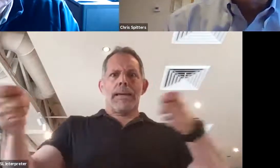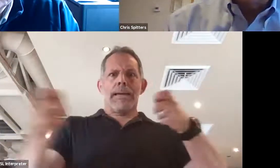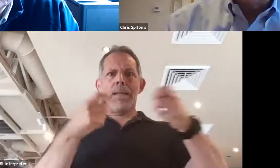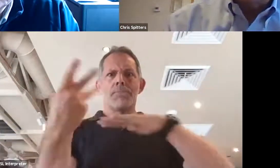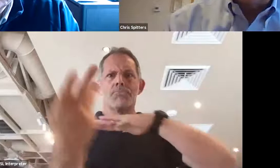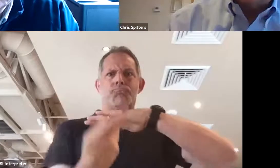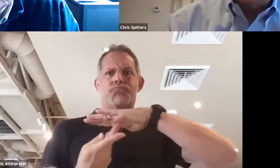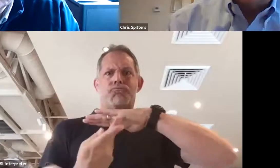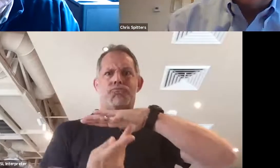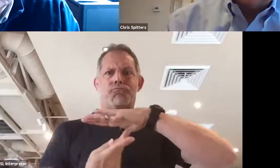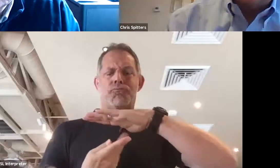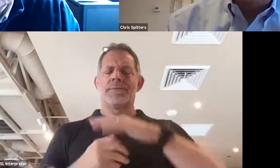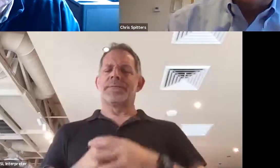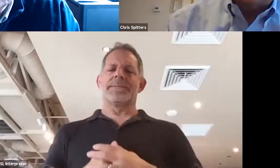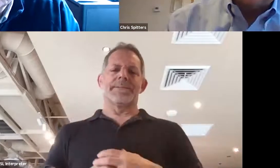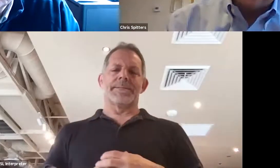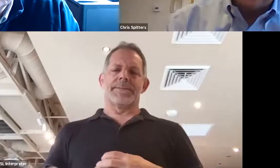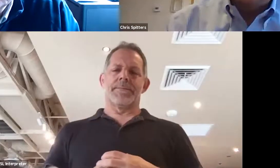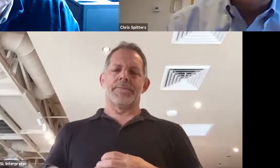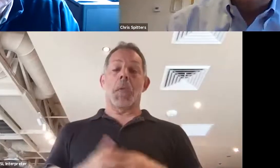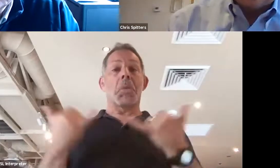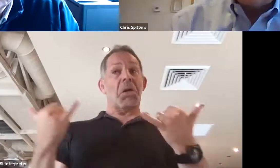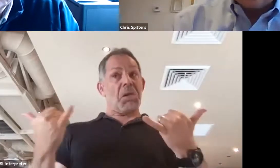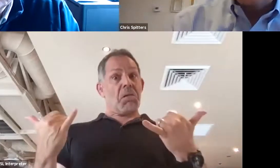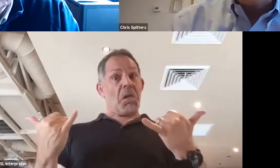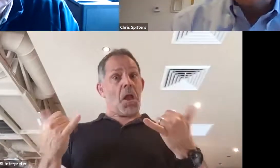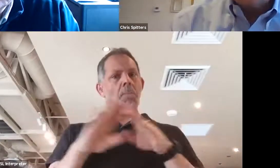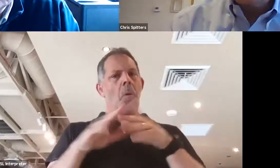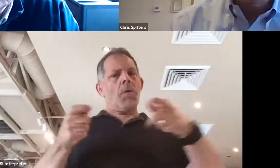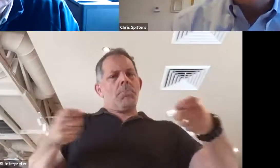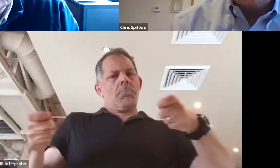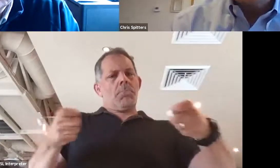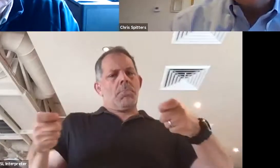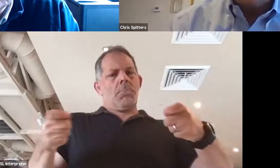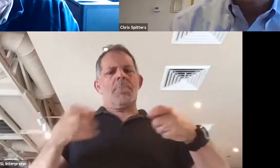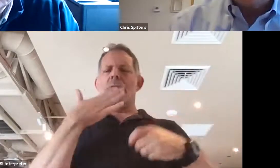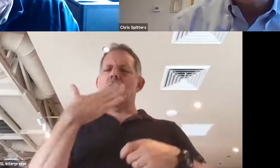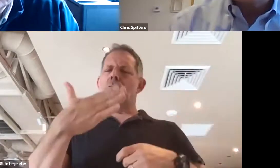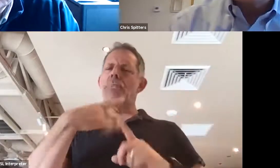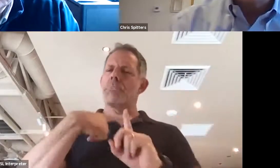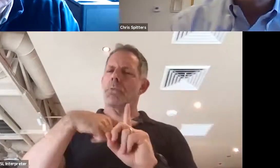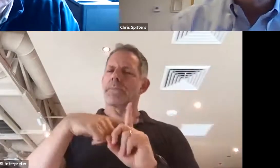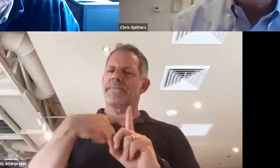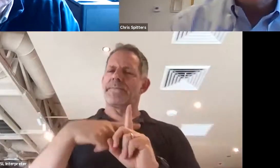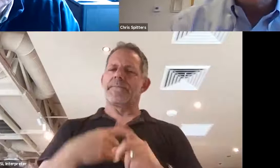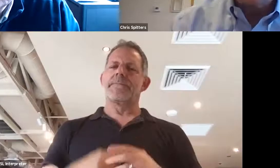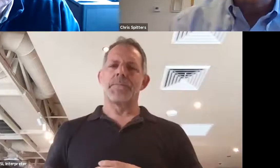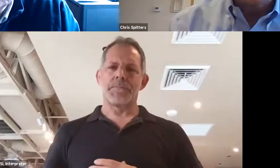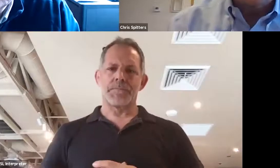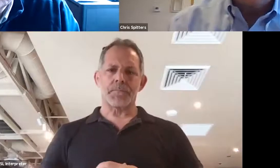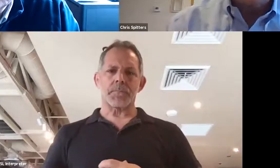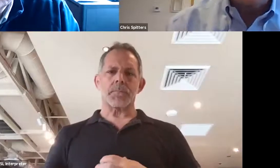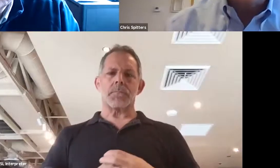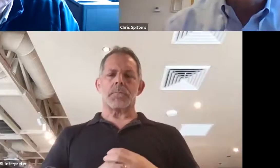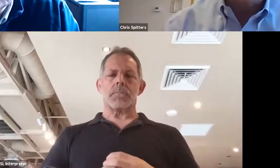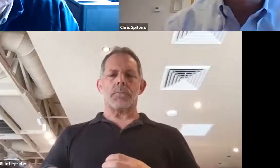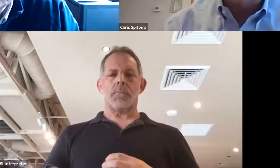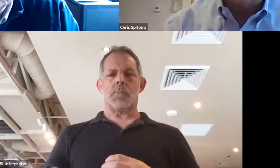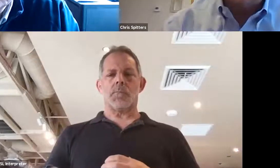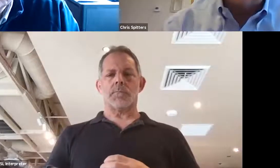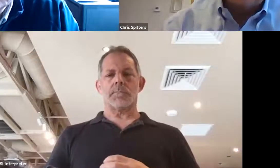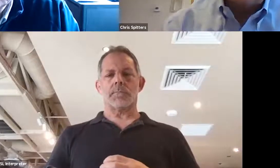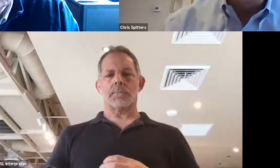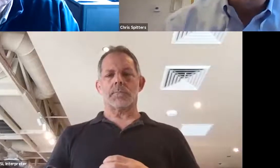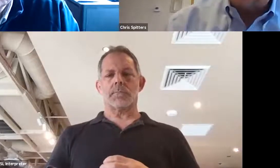focus on, opening a lot up right now in the midst of an increasing rate and uncertainty about where hospitalizations